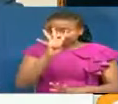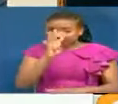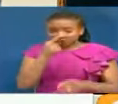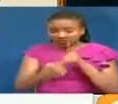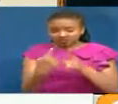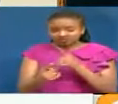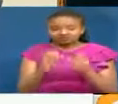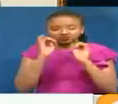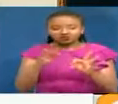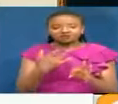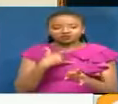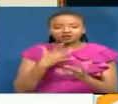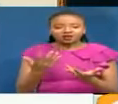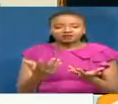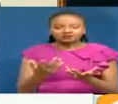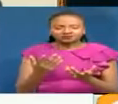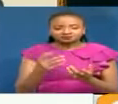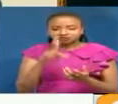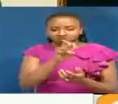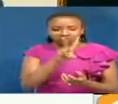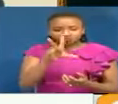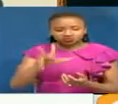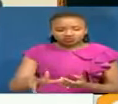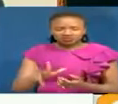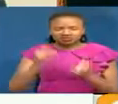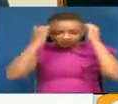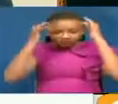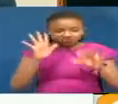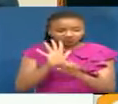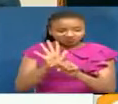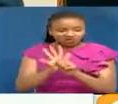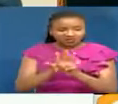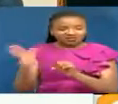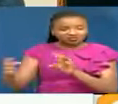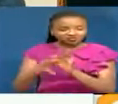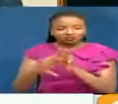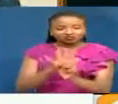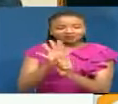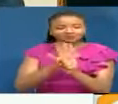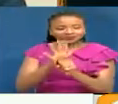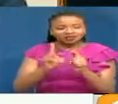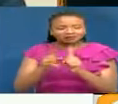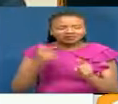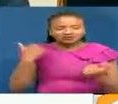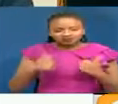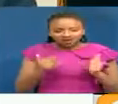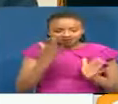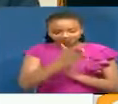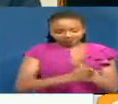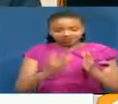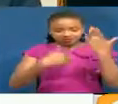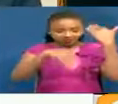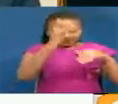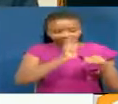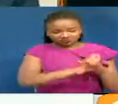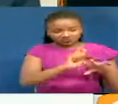intake of the junior secondary in 2023, we've not even prepared our universities to teach teachers who are going